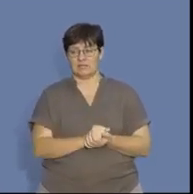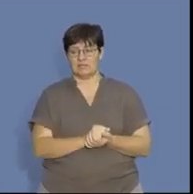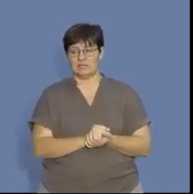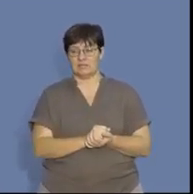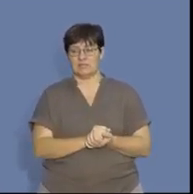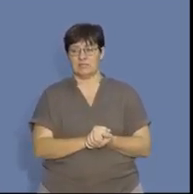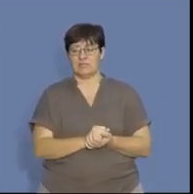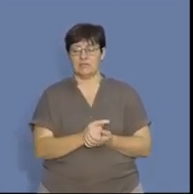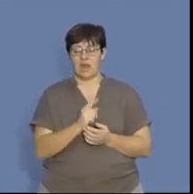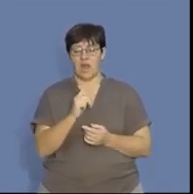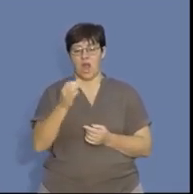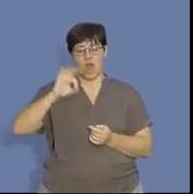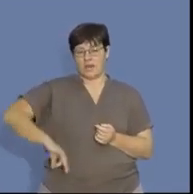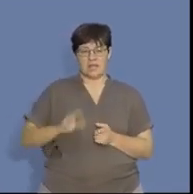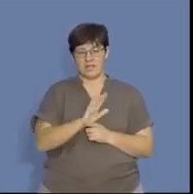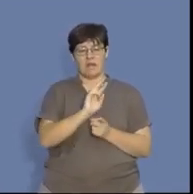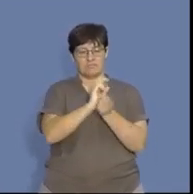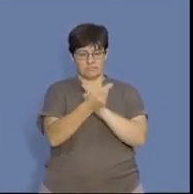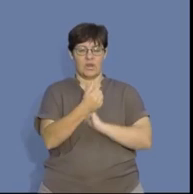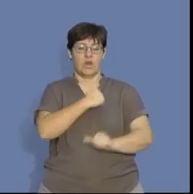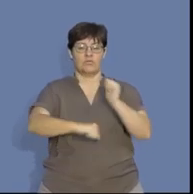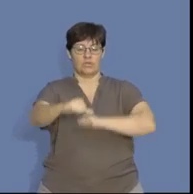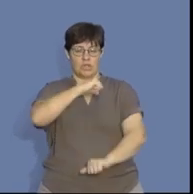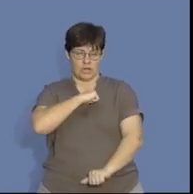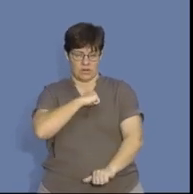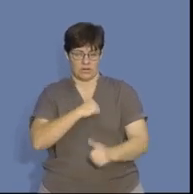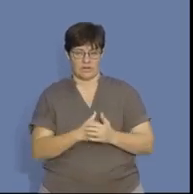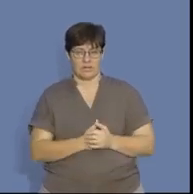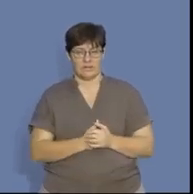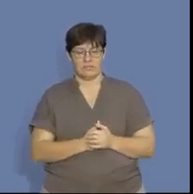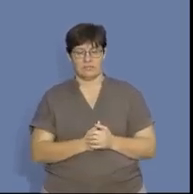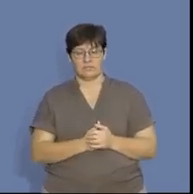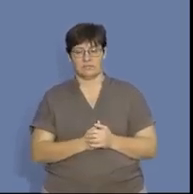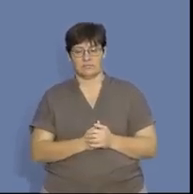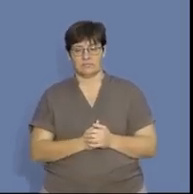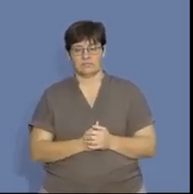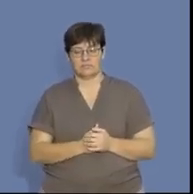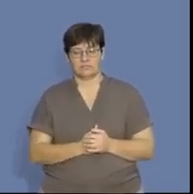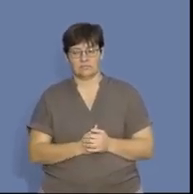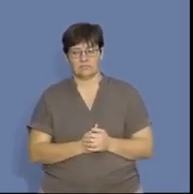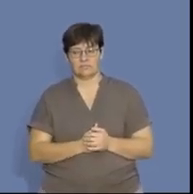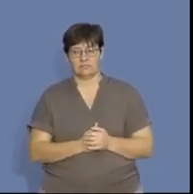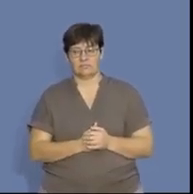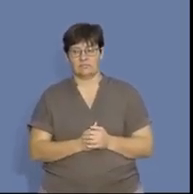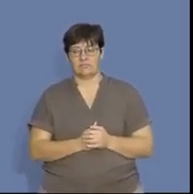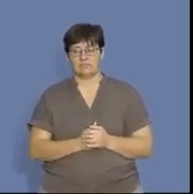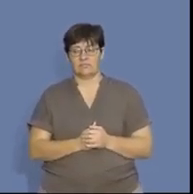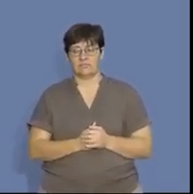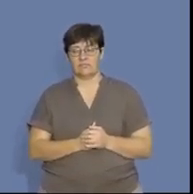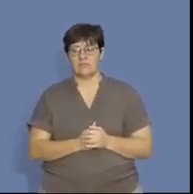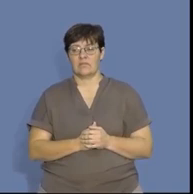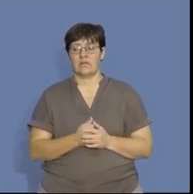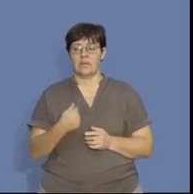word earnings and replace that with returns, right? So what is his percentage